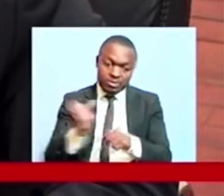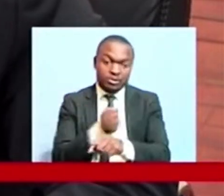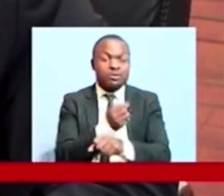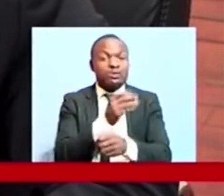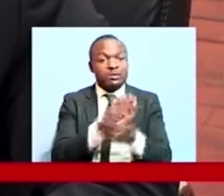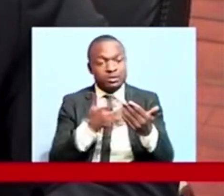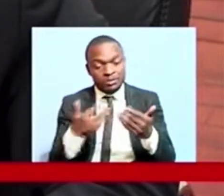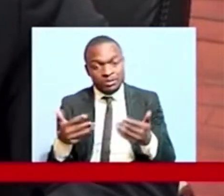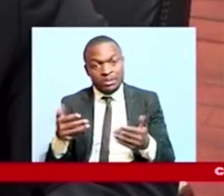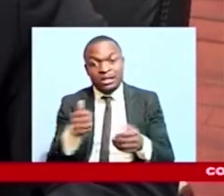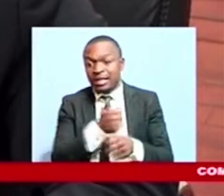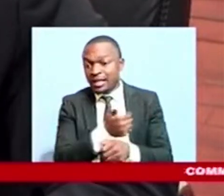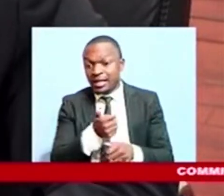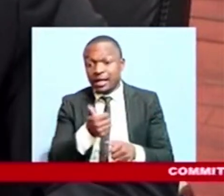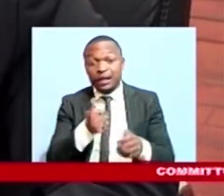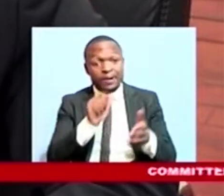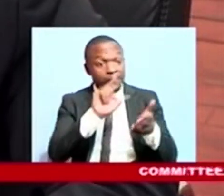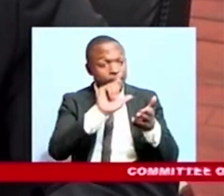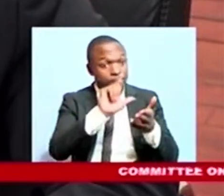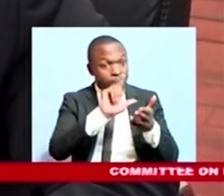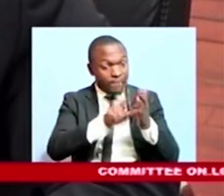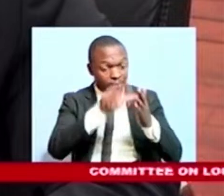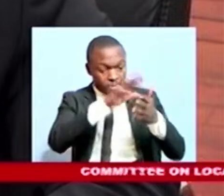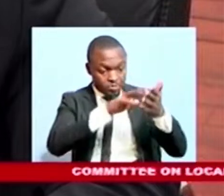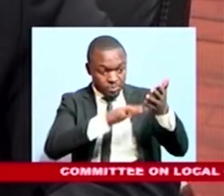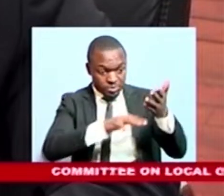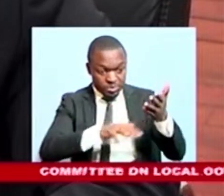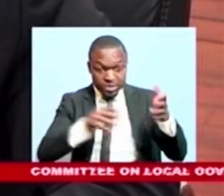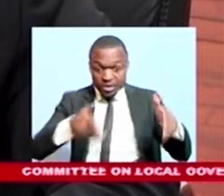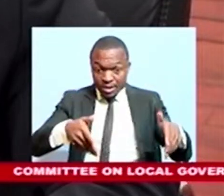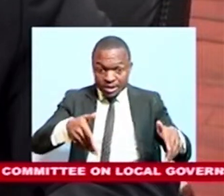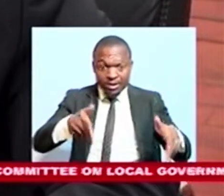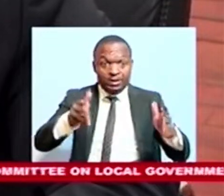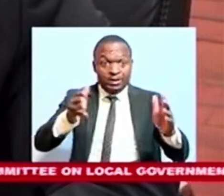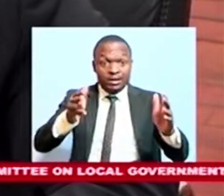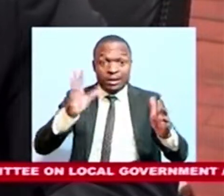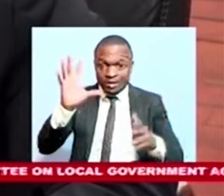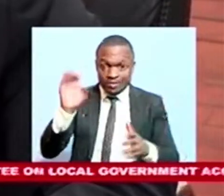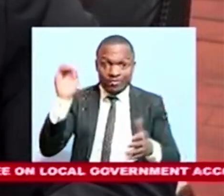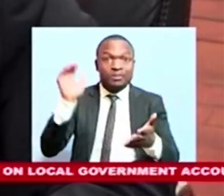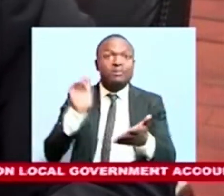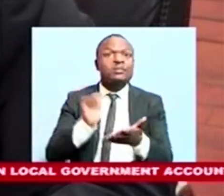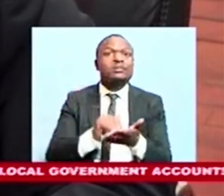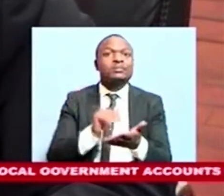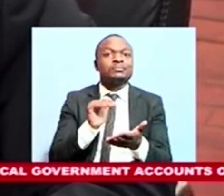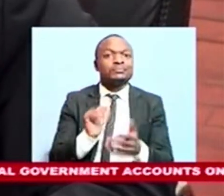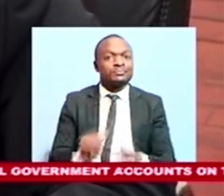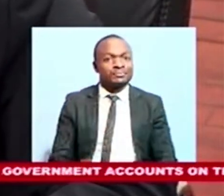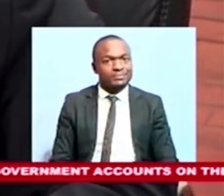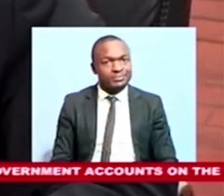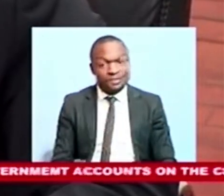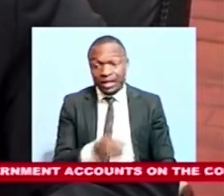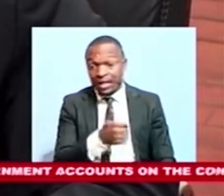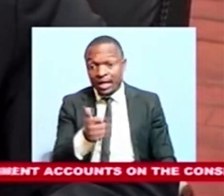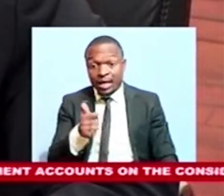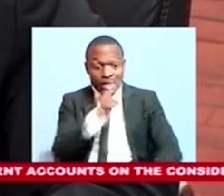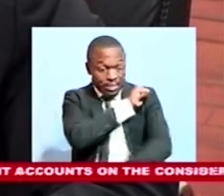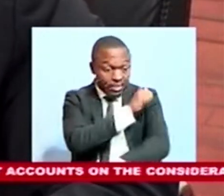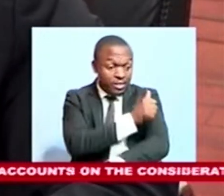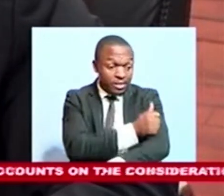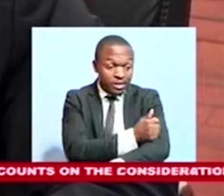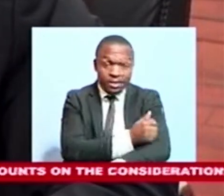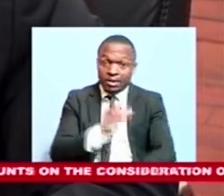get any minutes that authorized the 50,000. Any authority from